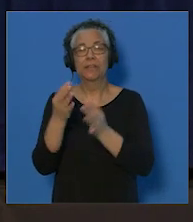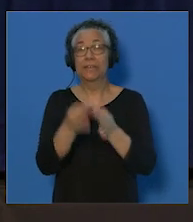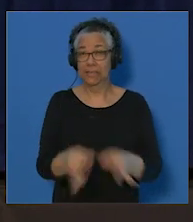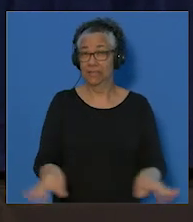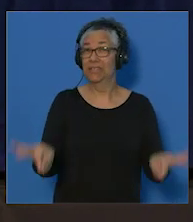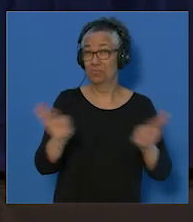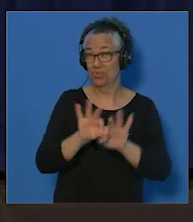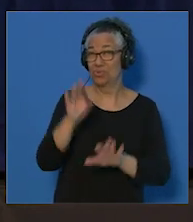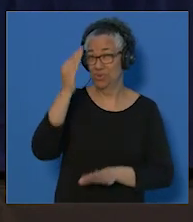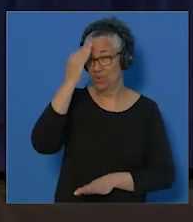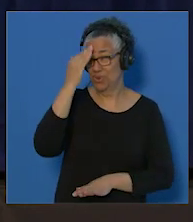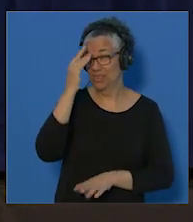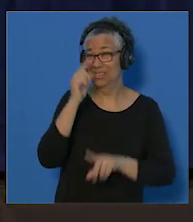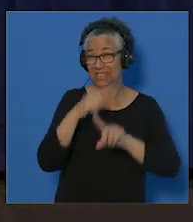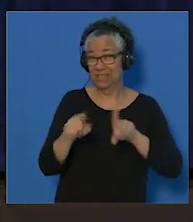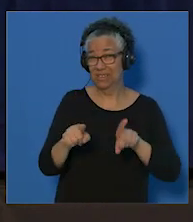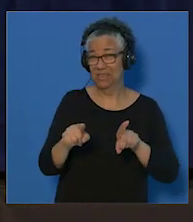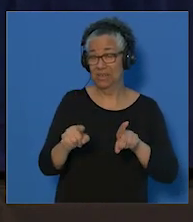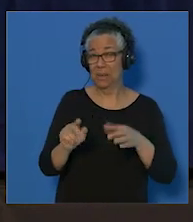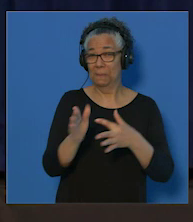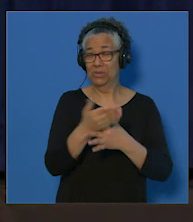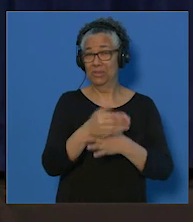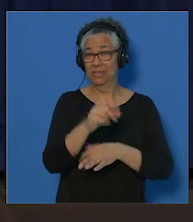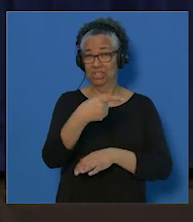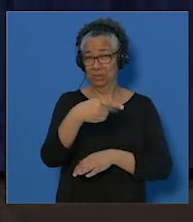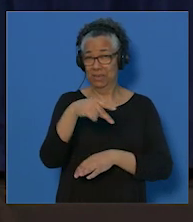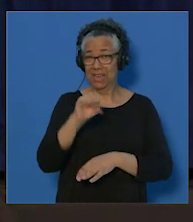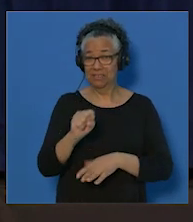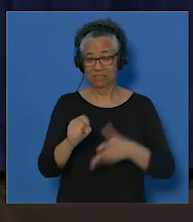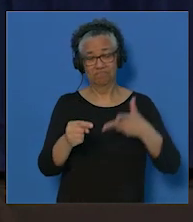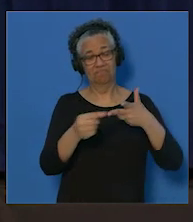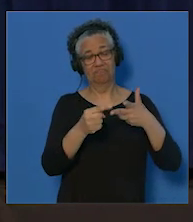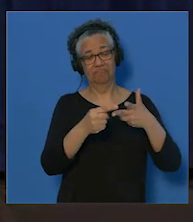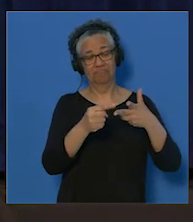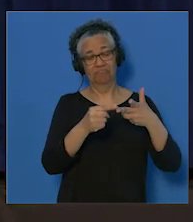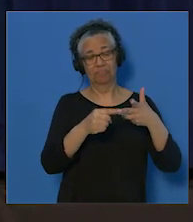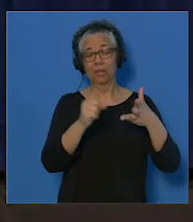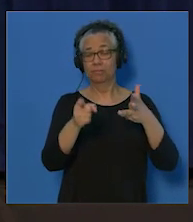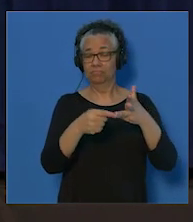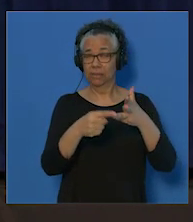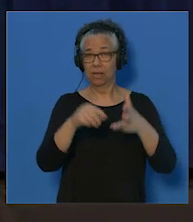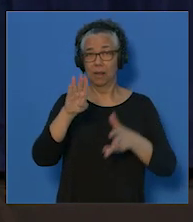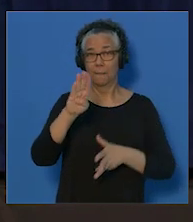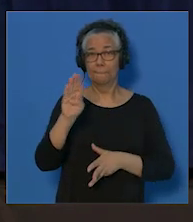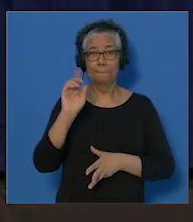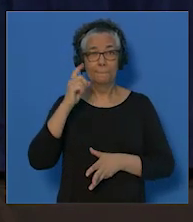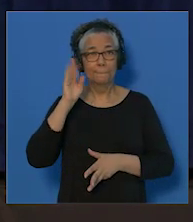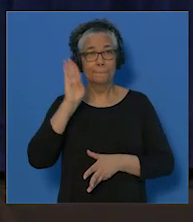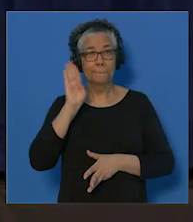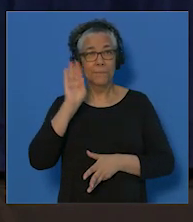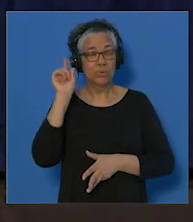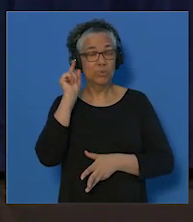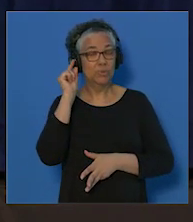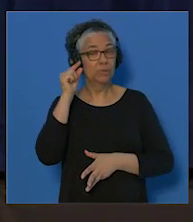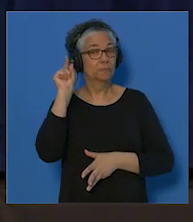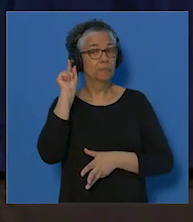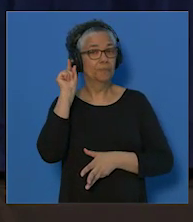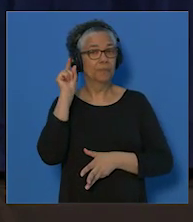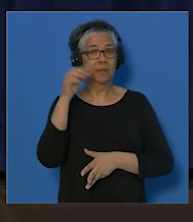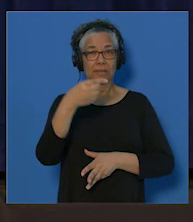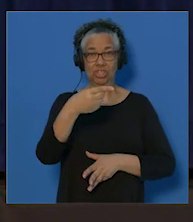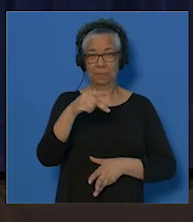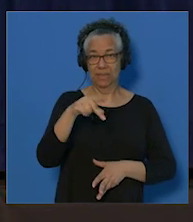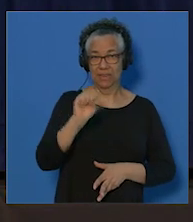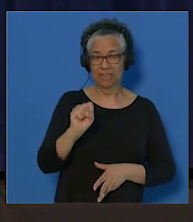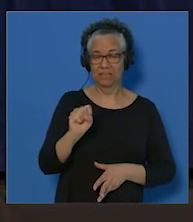difference between the two apps, the GPS-based apps and the Bluetooth apps. GPS apps can tell you where your phone